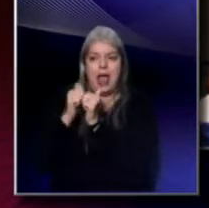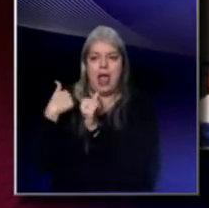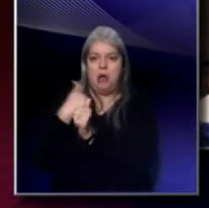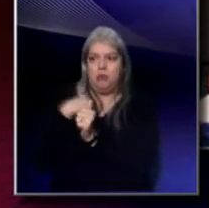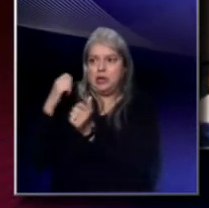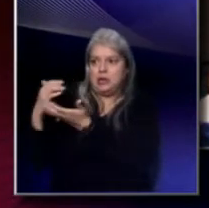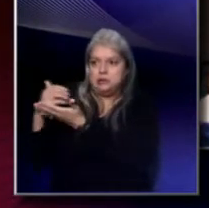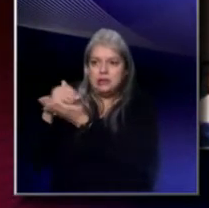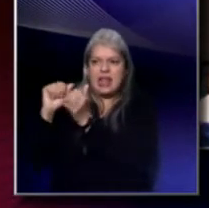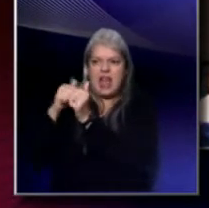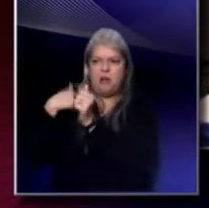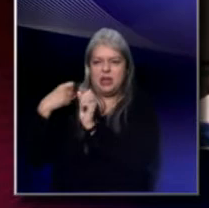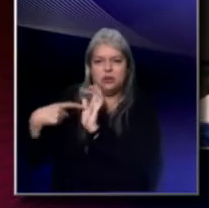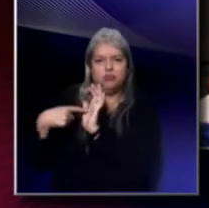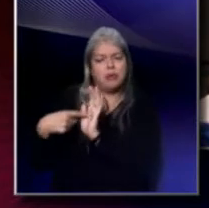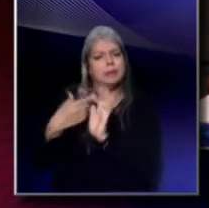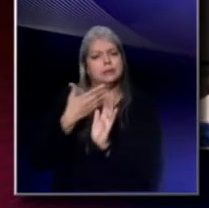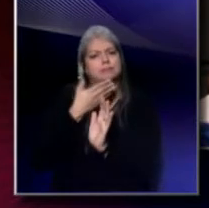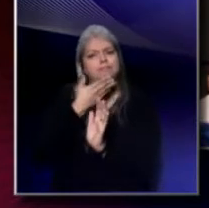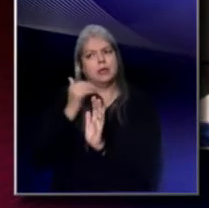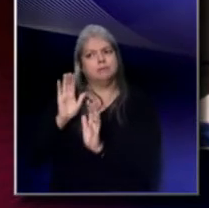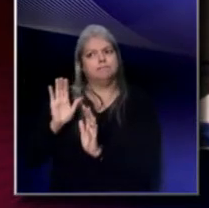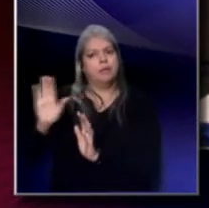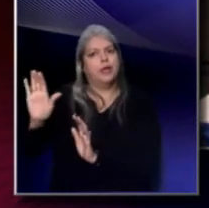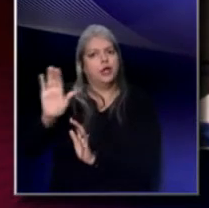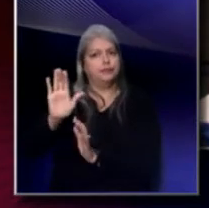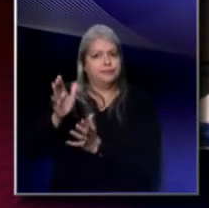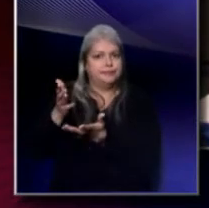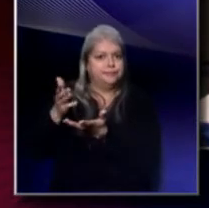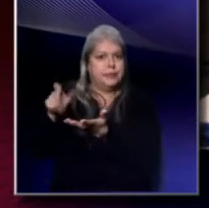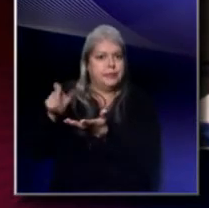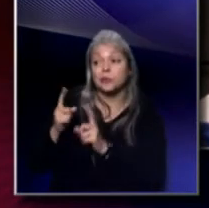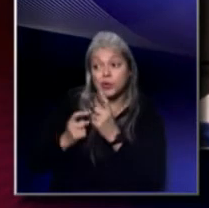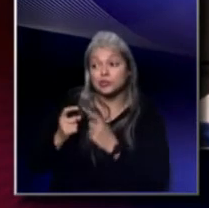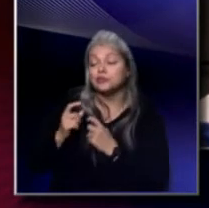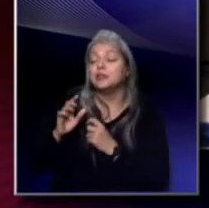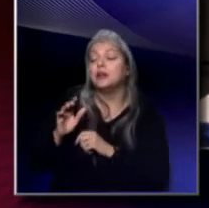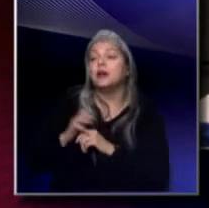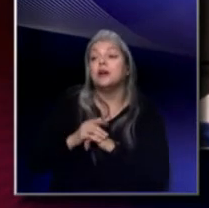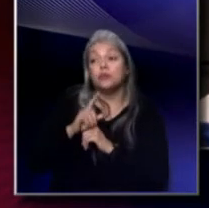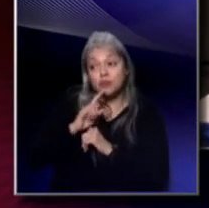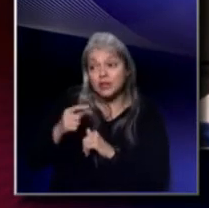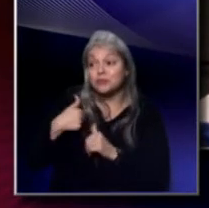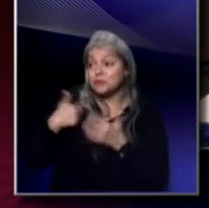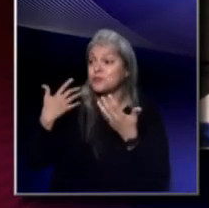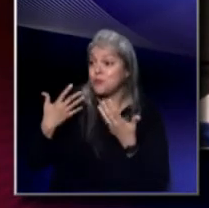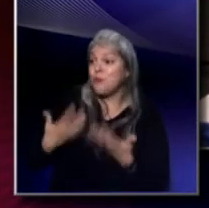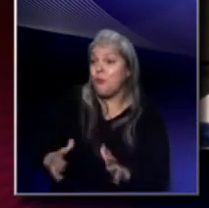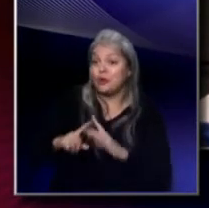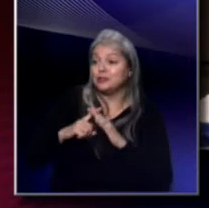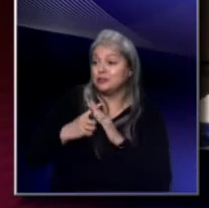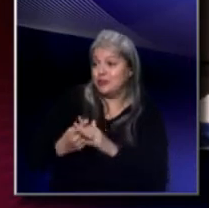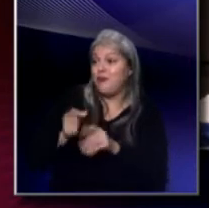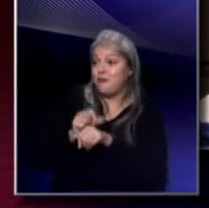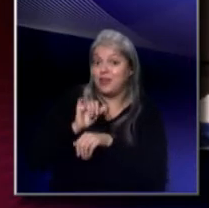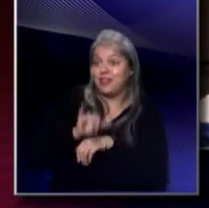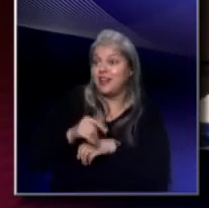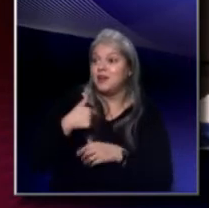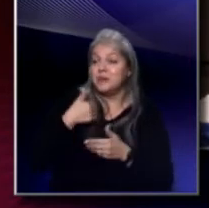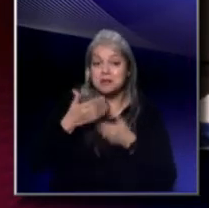to do to represent those students? We actually have started working on that. We